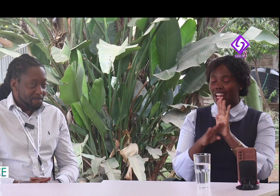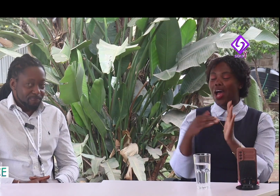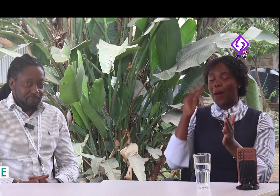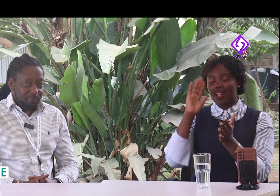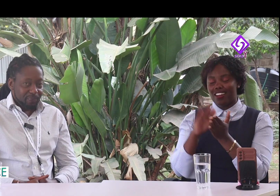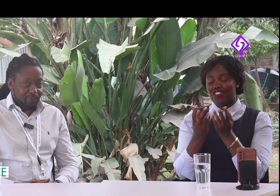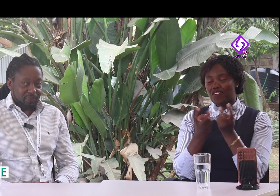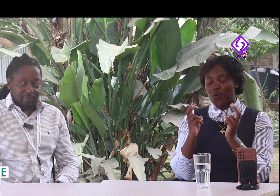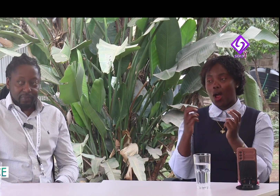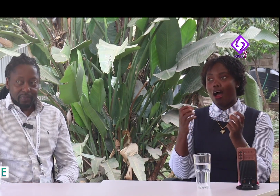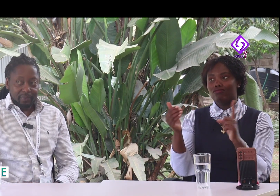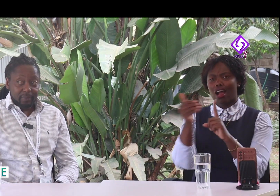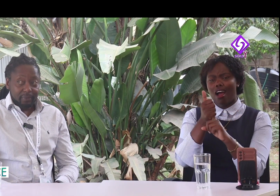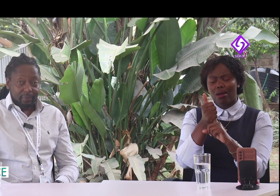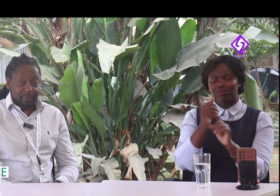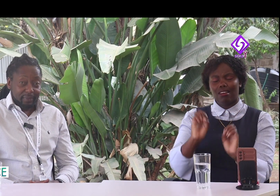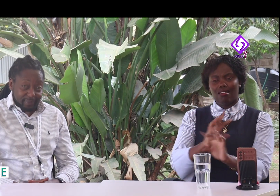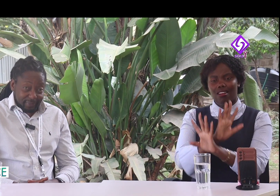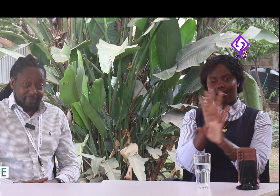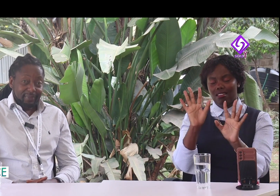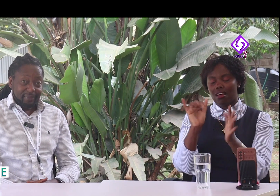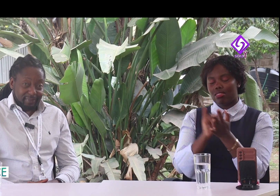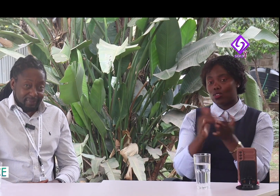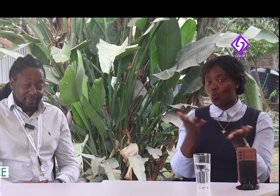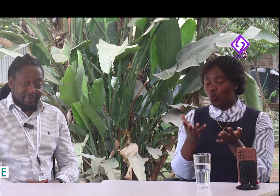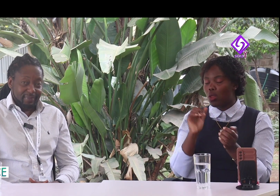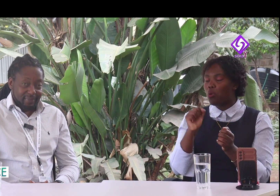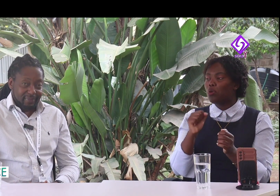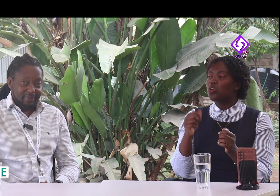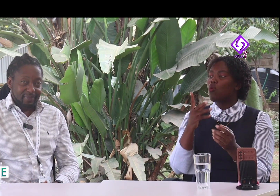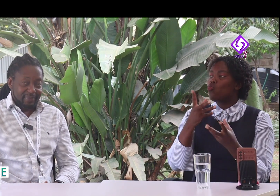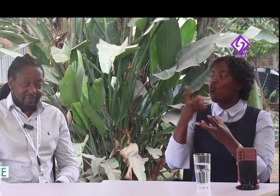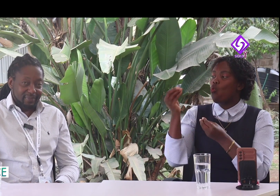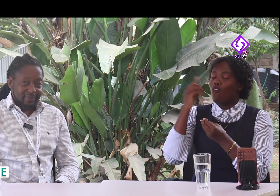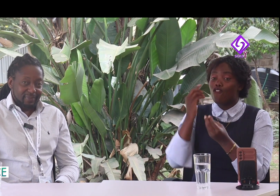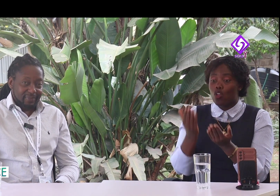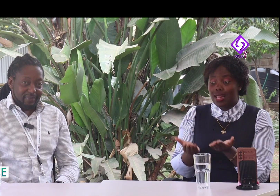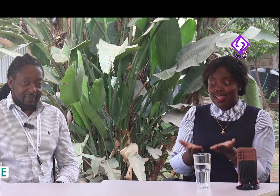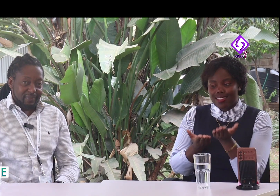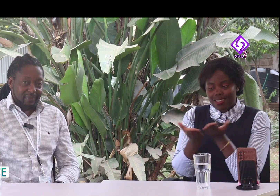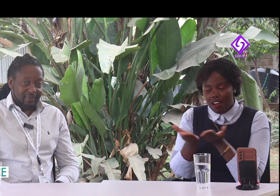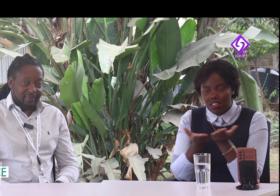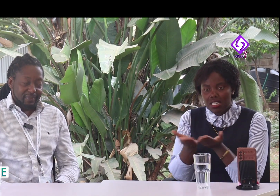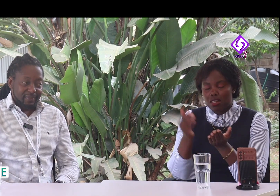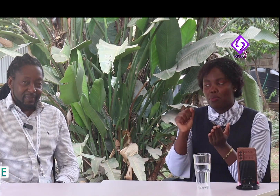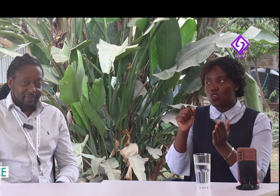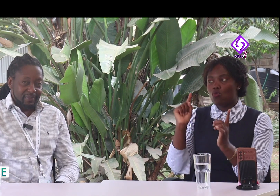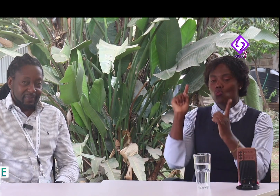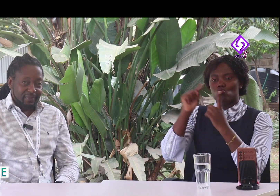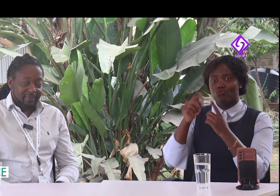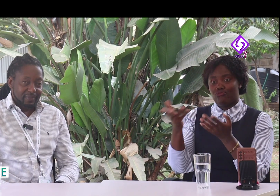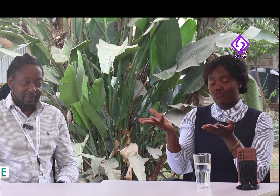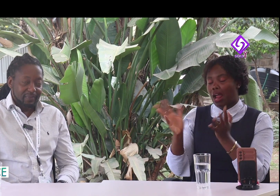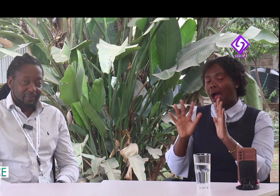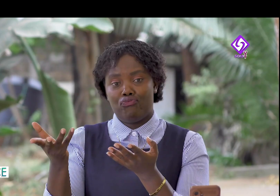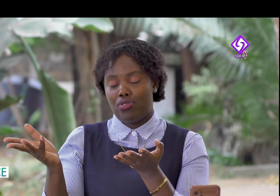Wow, it is really interesting. I hope the viewers have understood clearly where you can go for